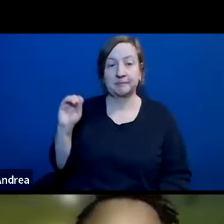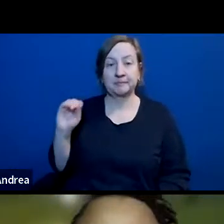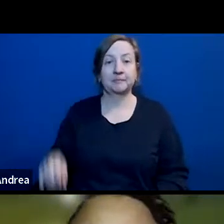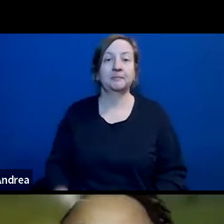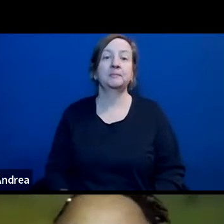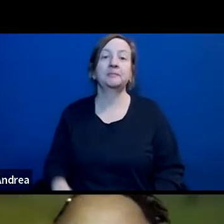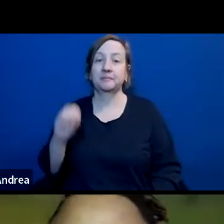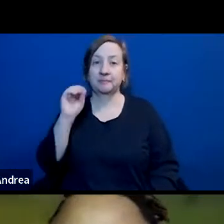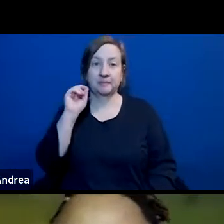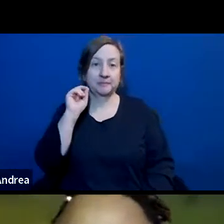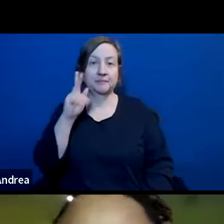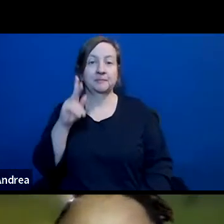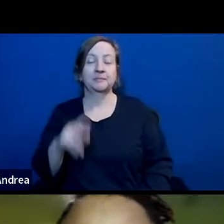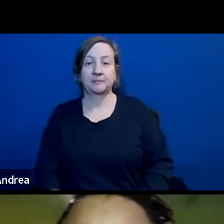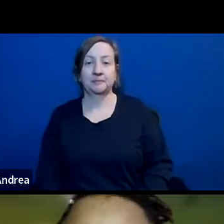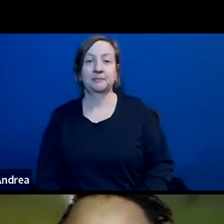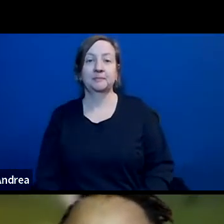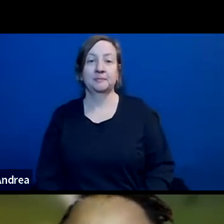All right.